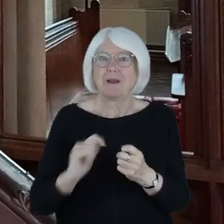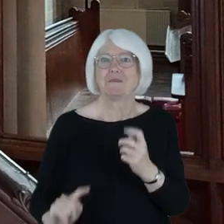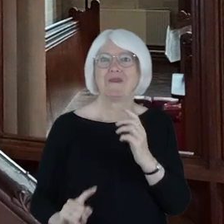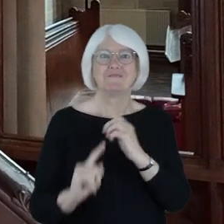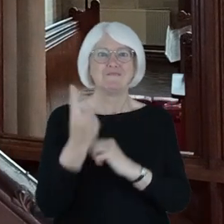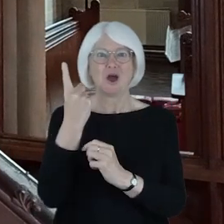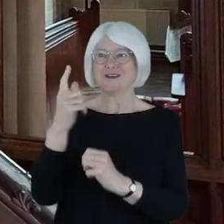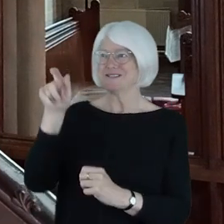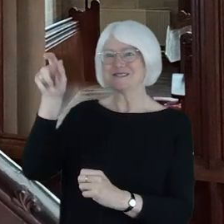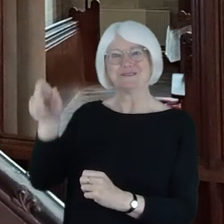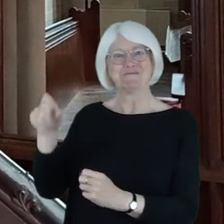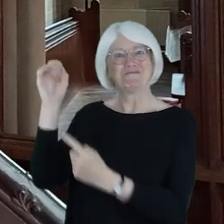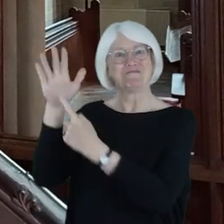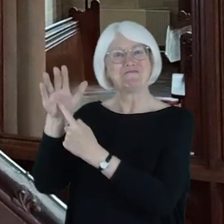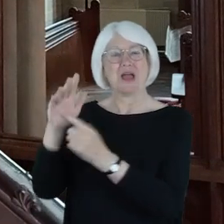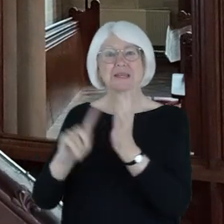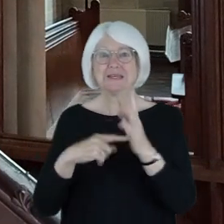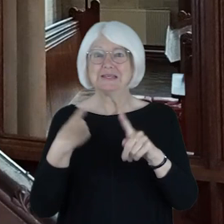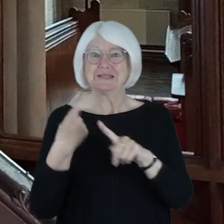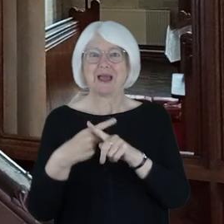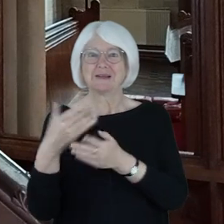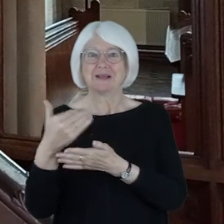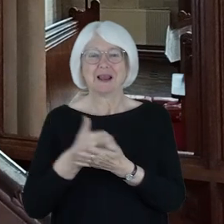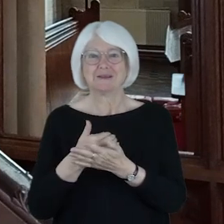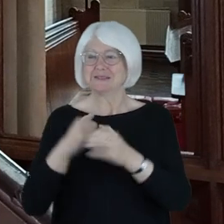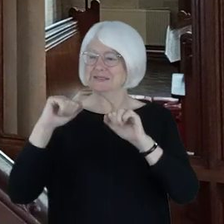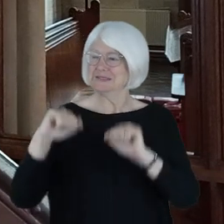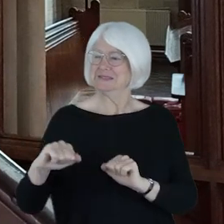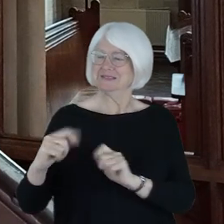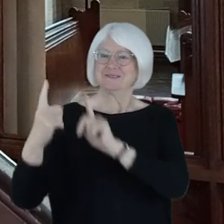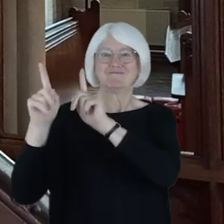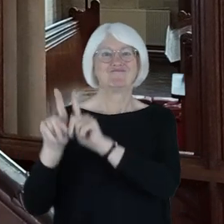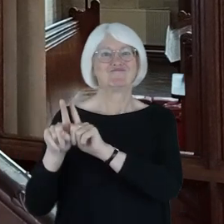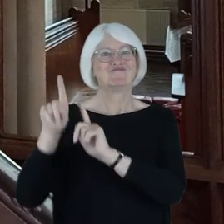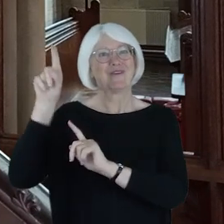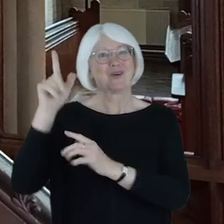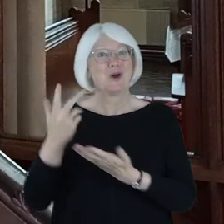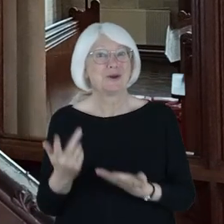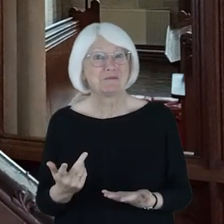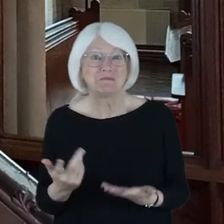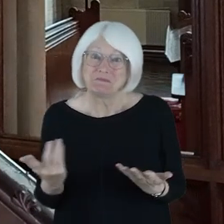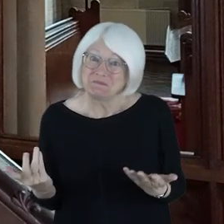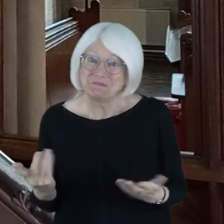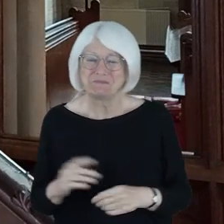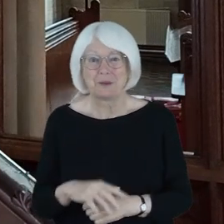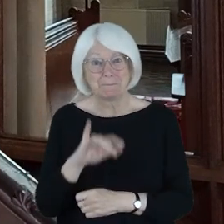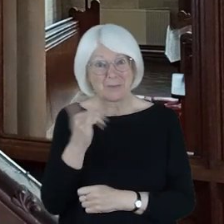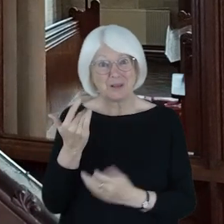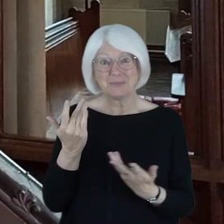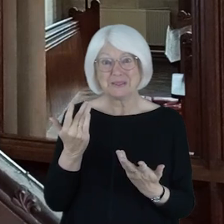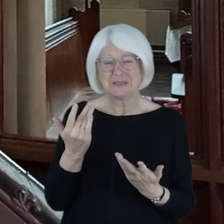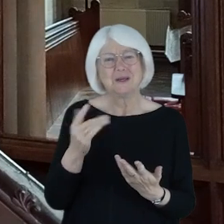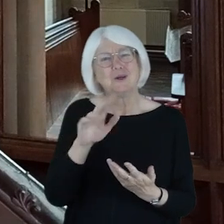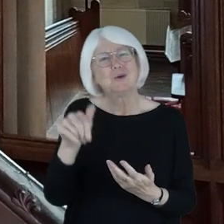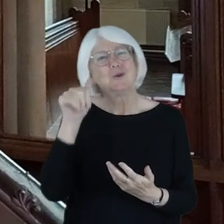first subject and a tax collector sits at the right hand of God. And perhaps you know today by